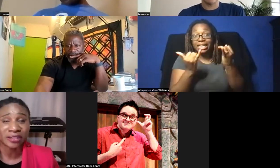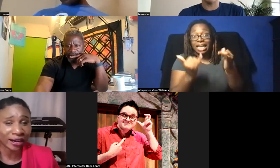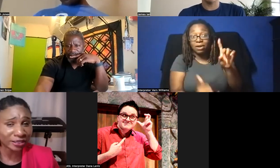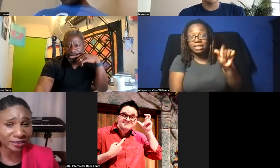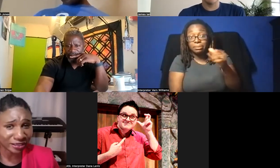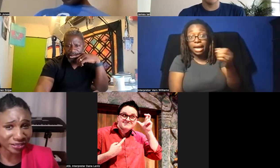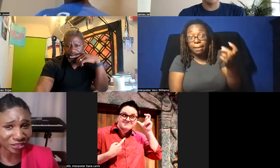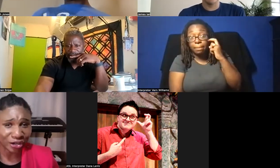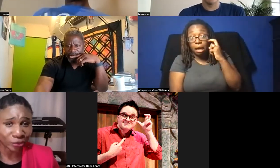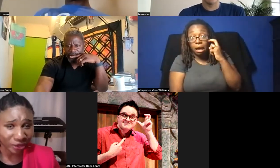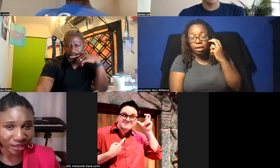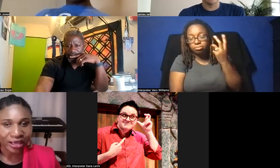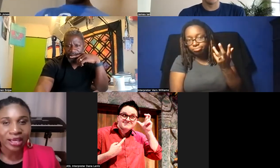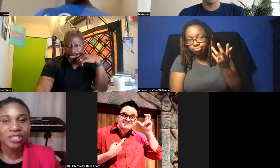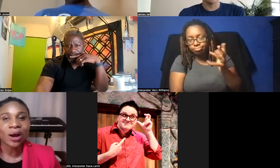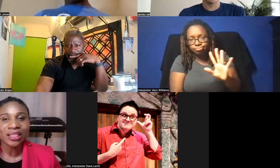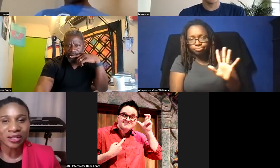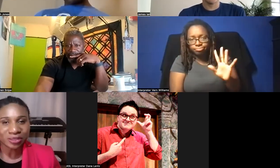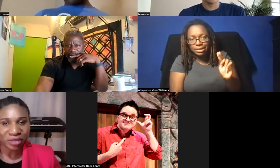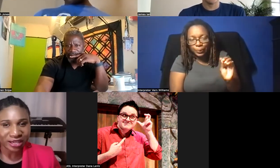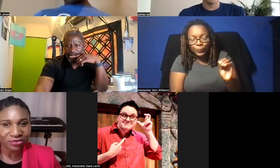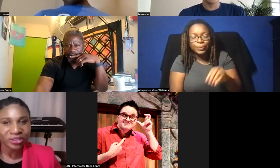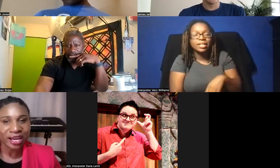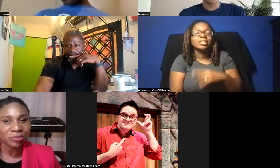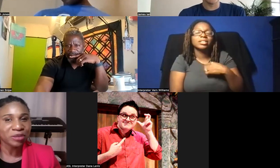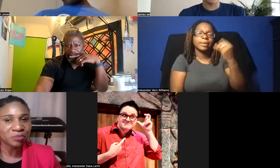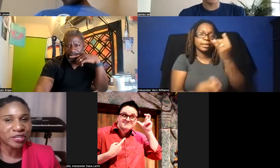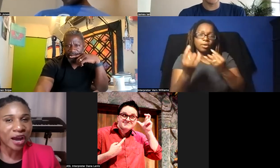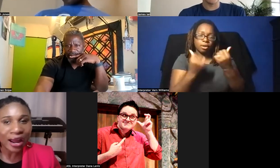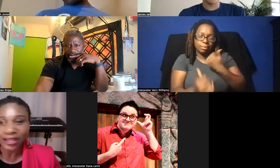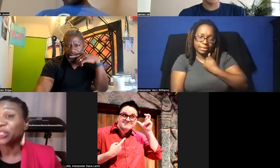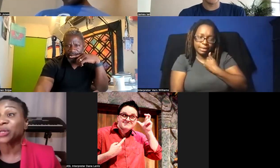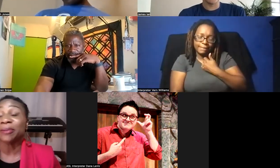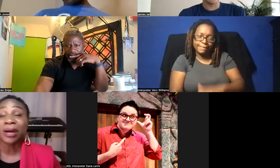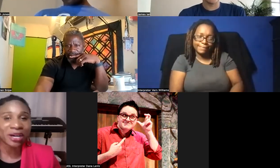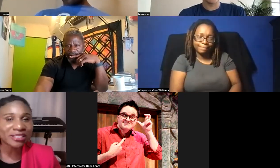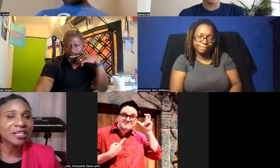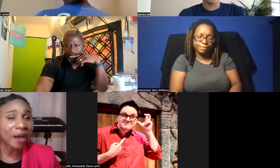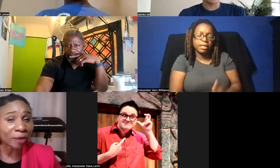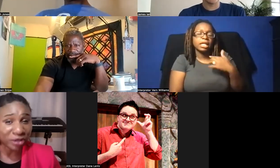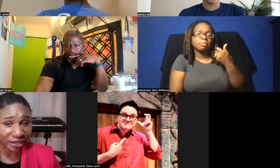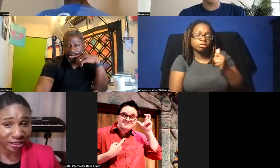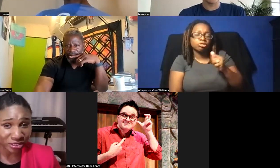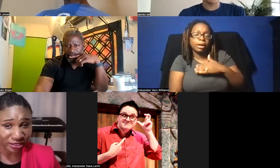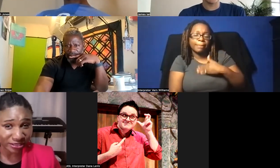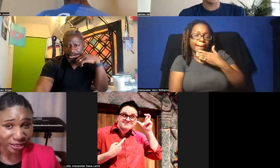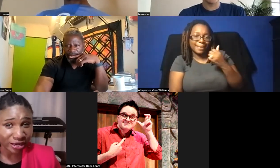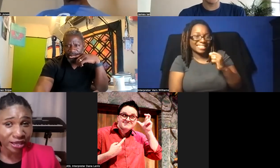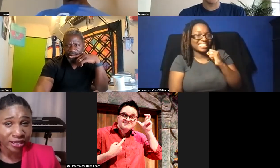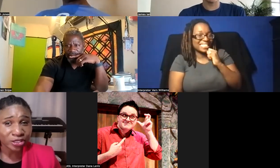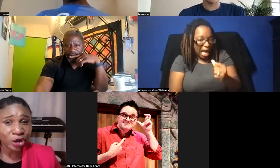just no. So I thought to myself, let me try my best to not be any of those